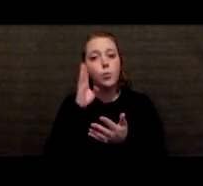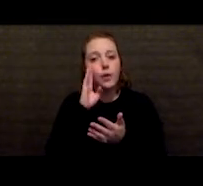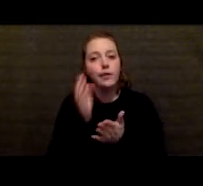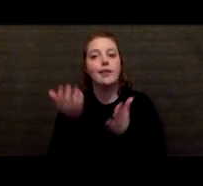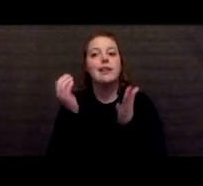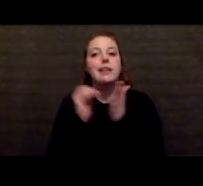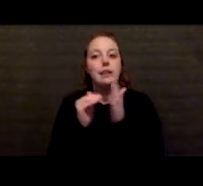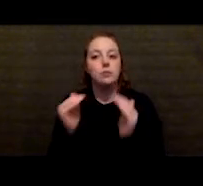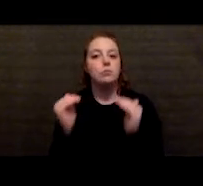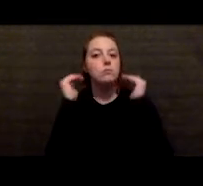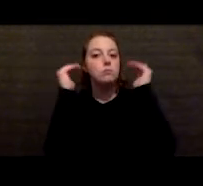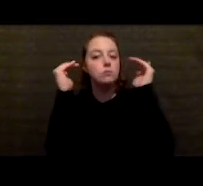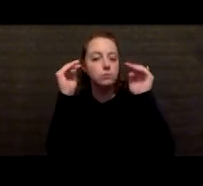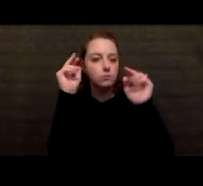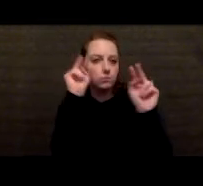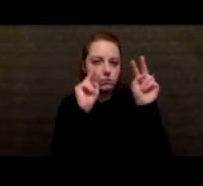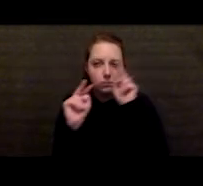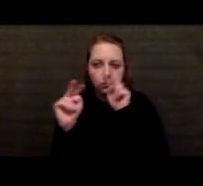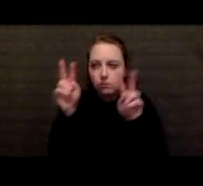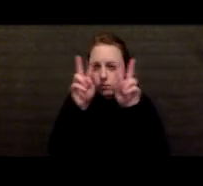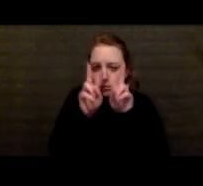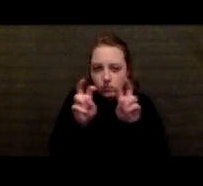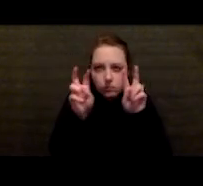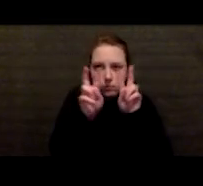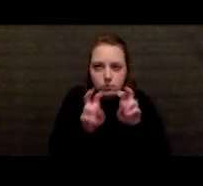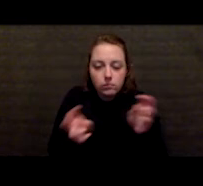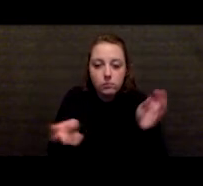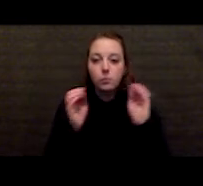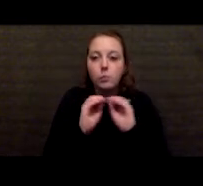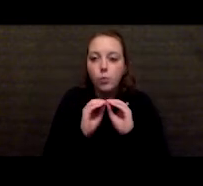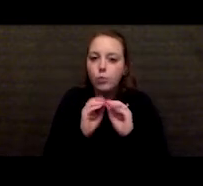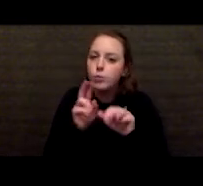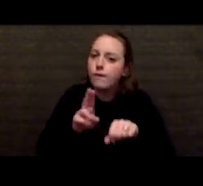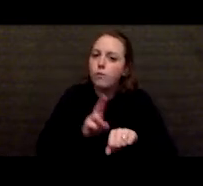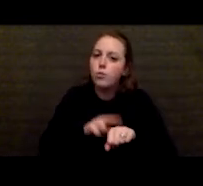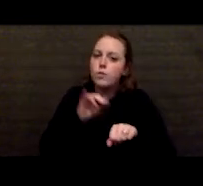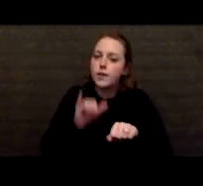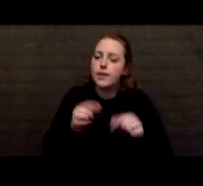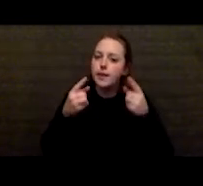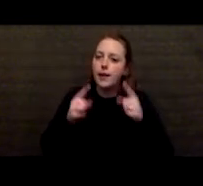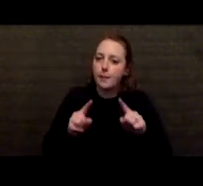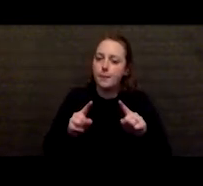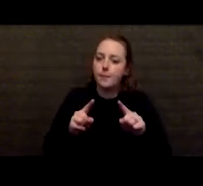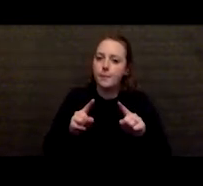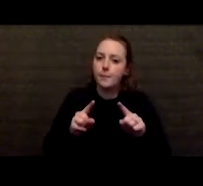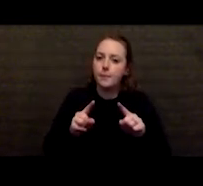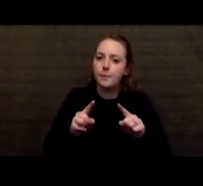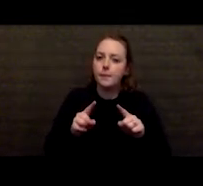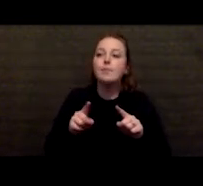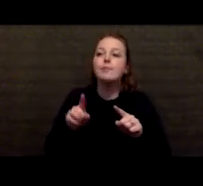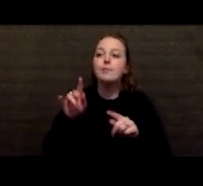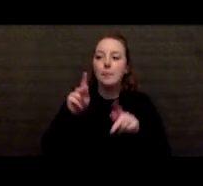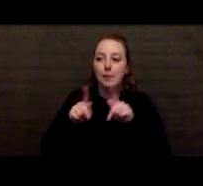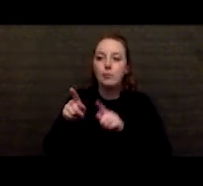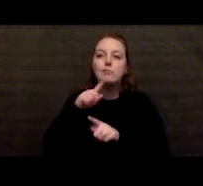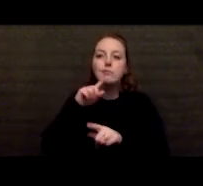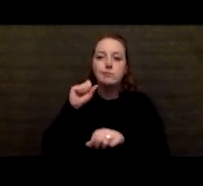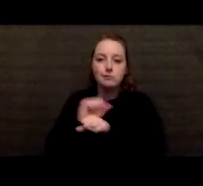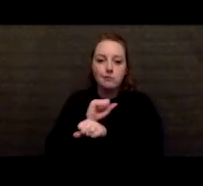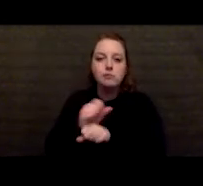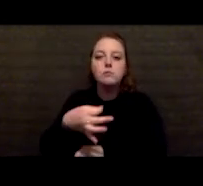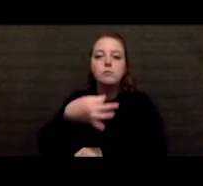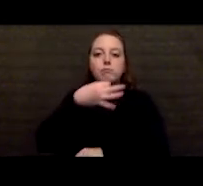another level of that. But absolutely, those things are being considered by knowledgeable experts who have assessed